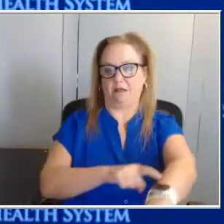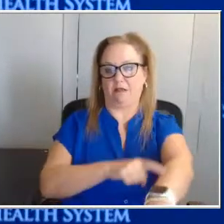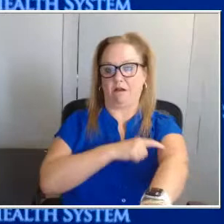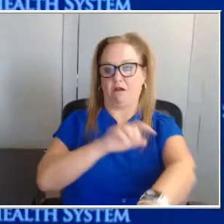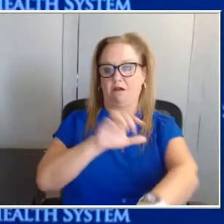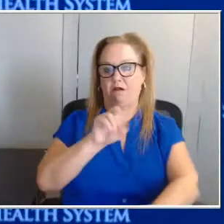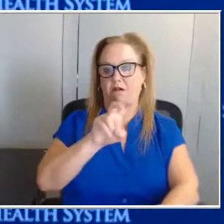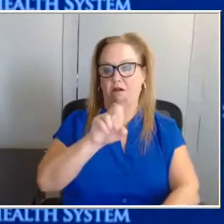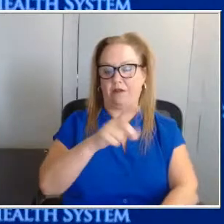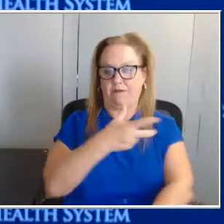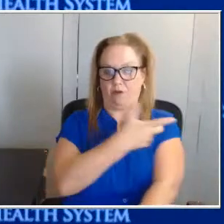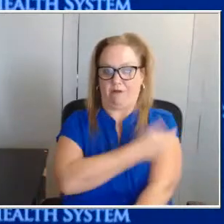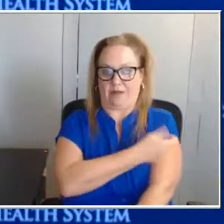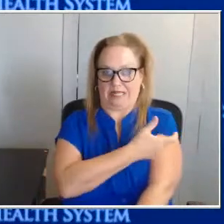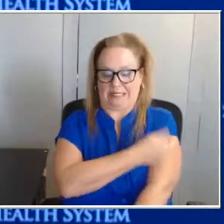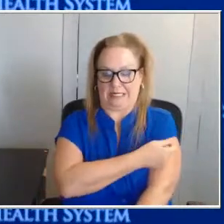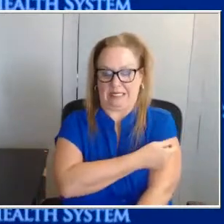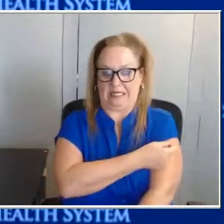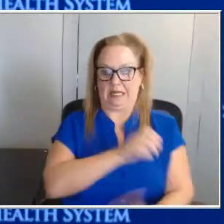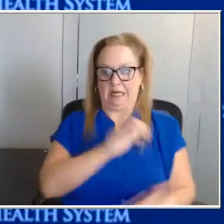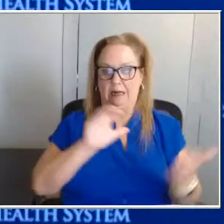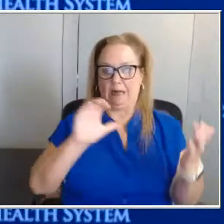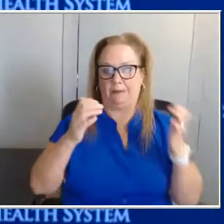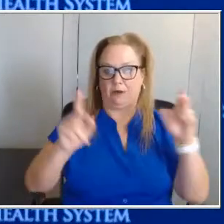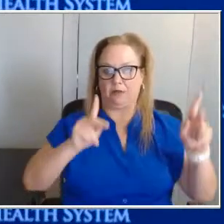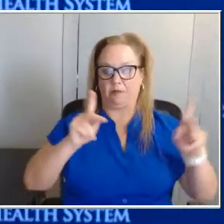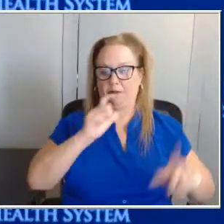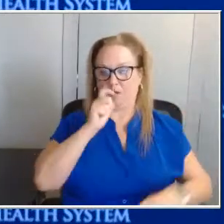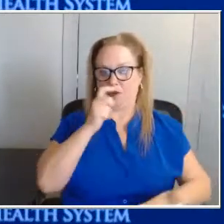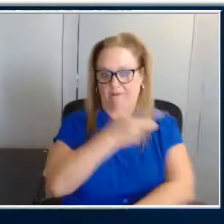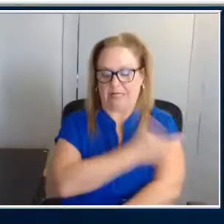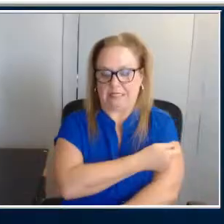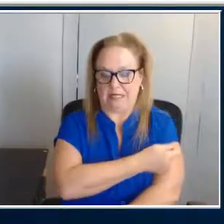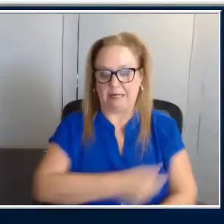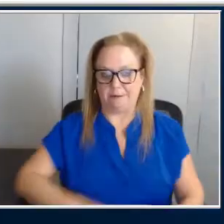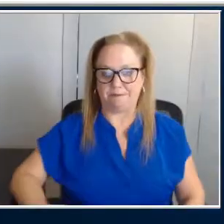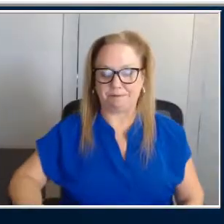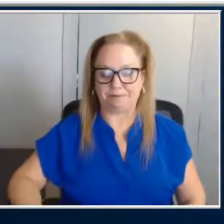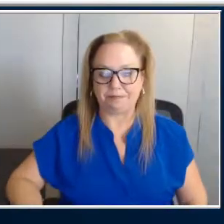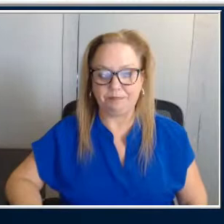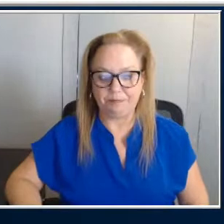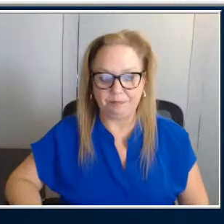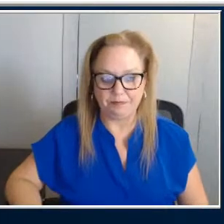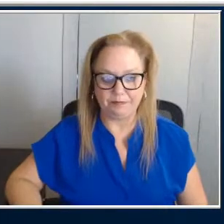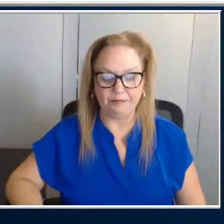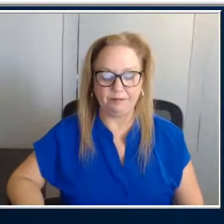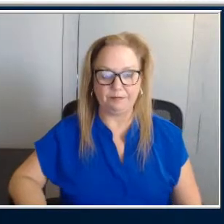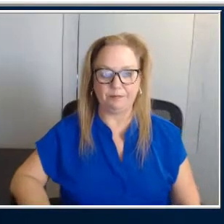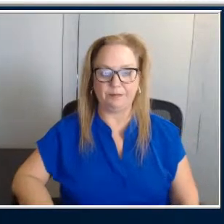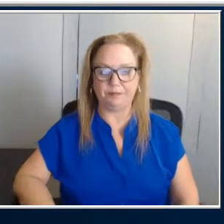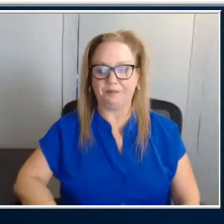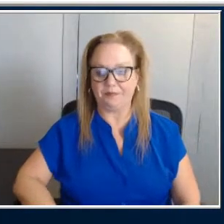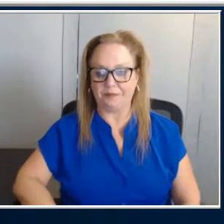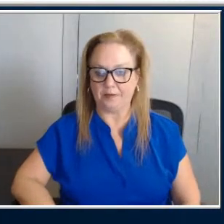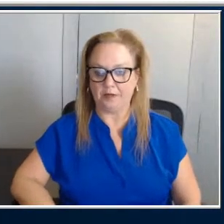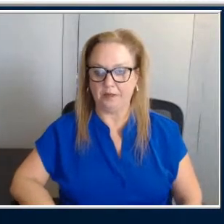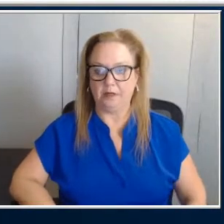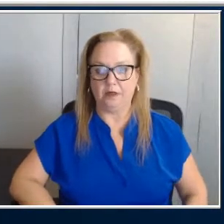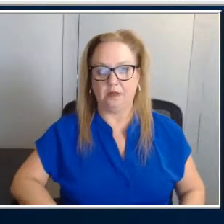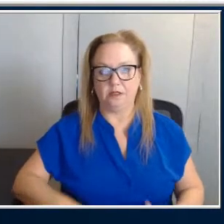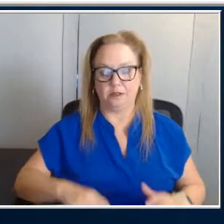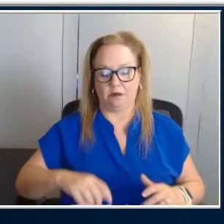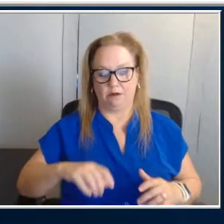you were vaccinated, as opposed to those people that were unvaccinated. Okay, Dr. Comfort, I'm back to you. So give us a little comfort